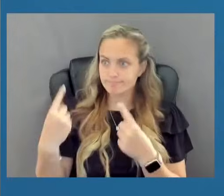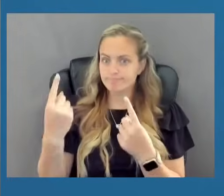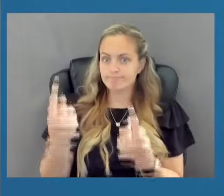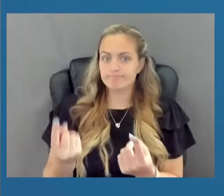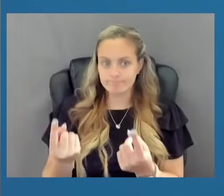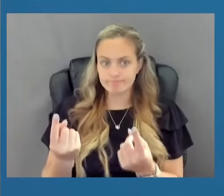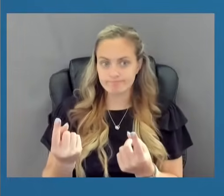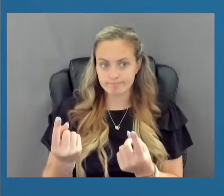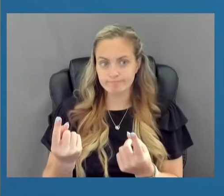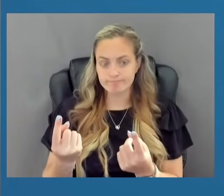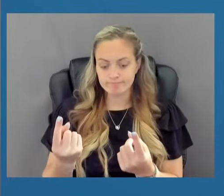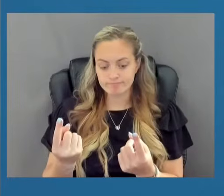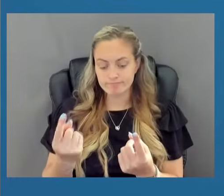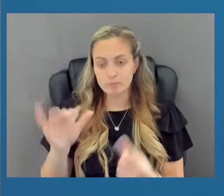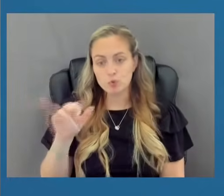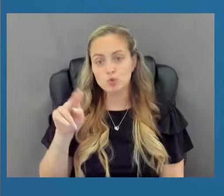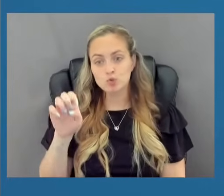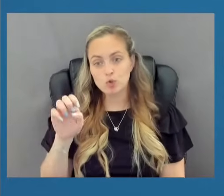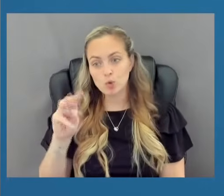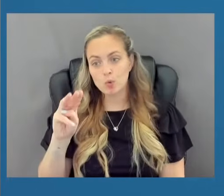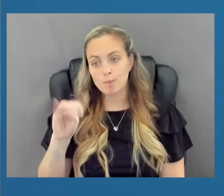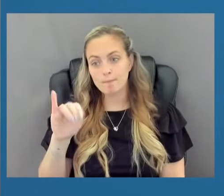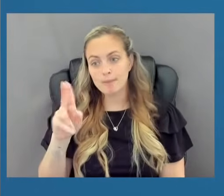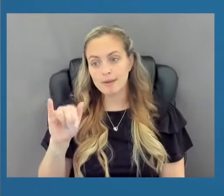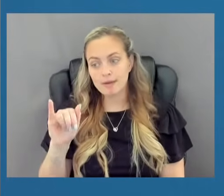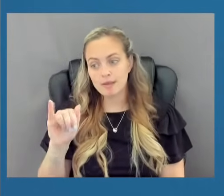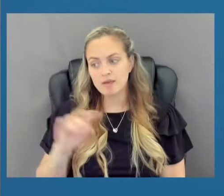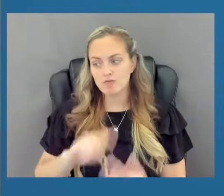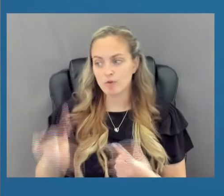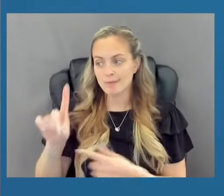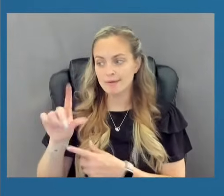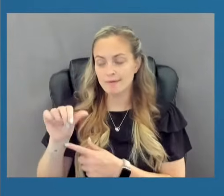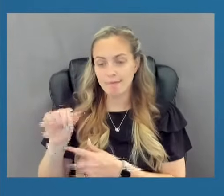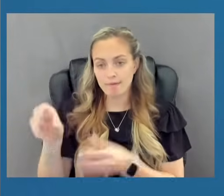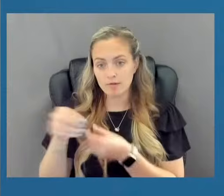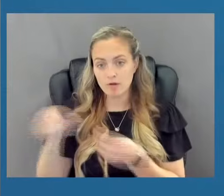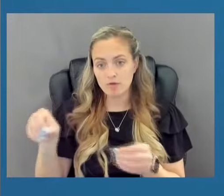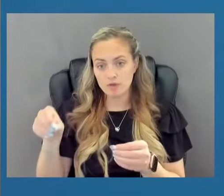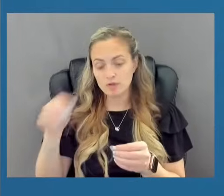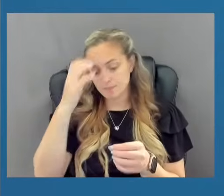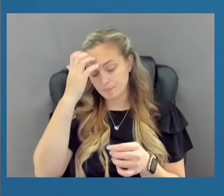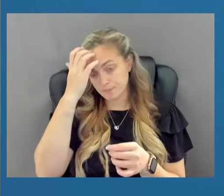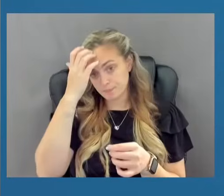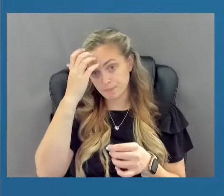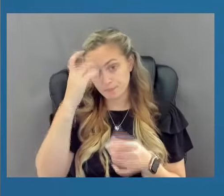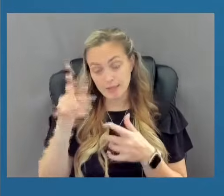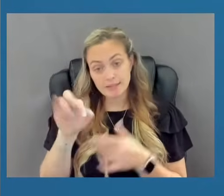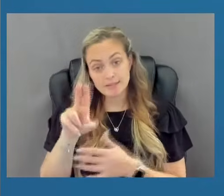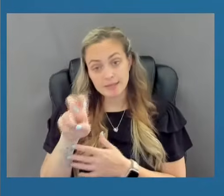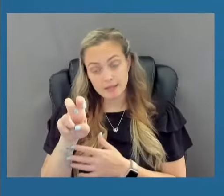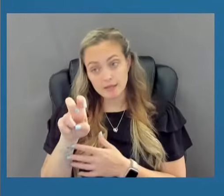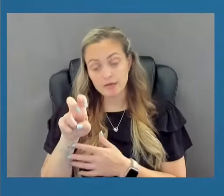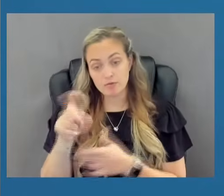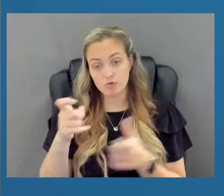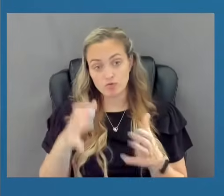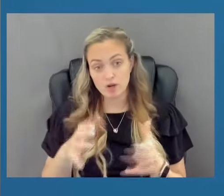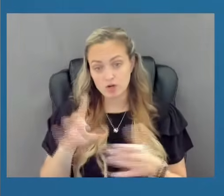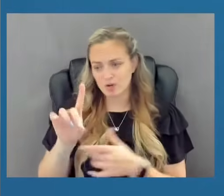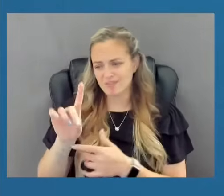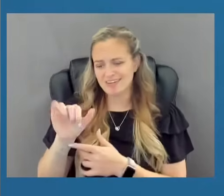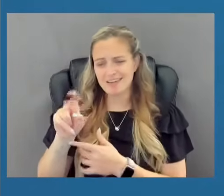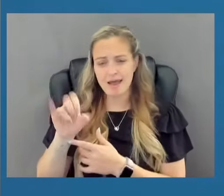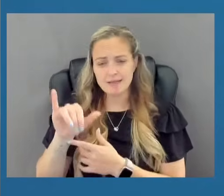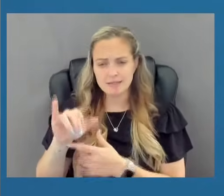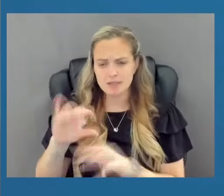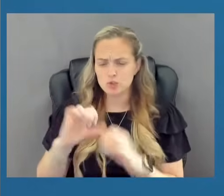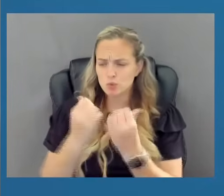Chief Joe Meany from the Albany County District Attorney's Office has joined us. The Executive Director of DASNY, which is the Association